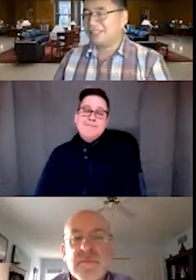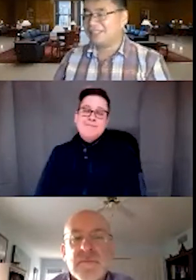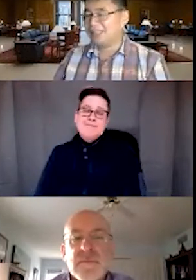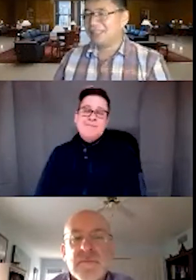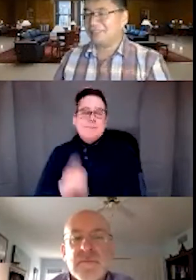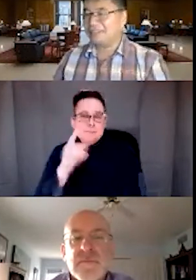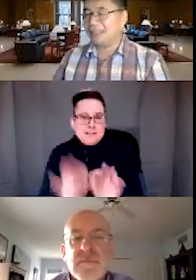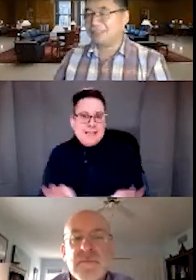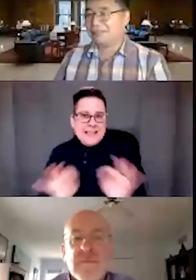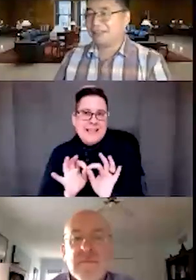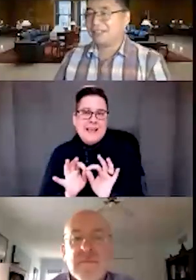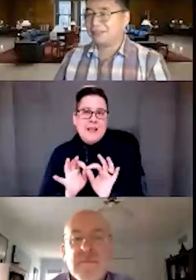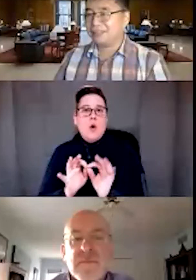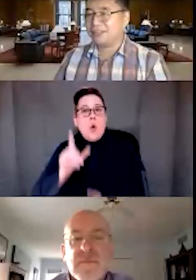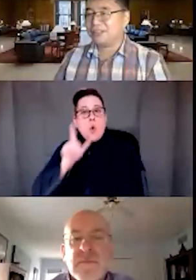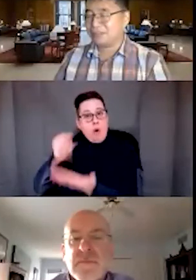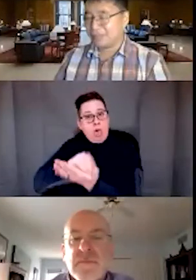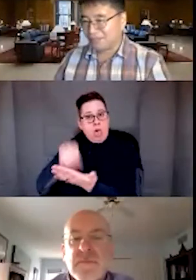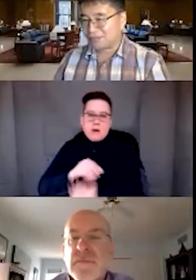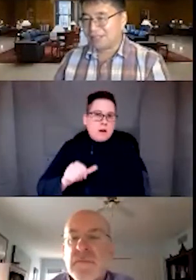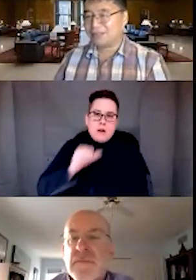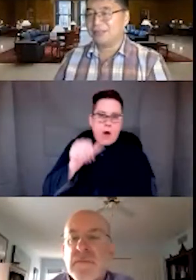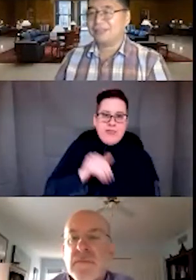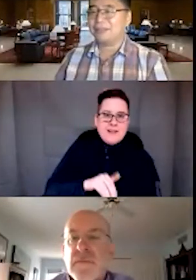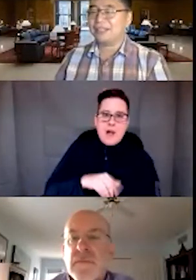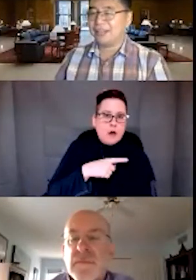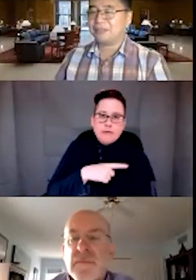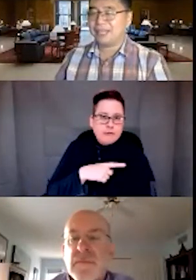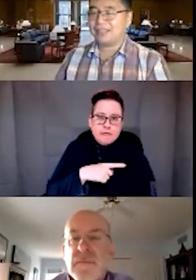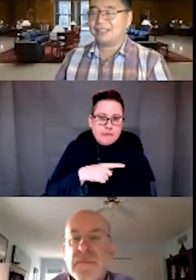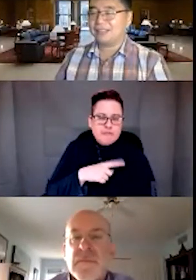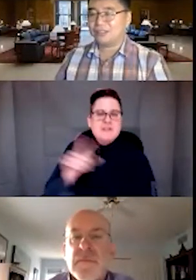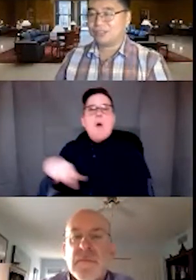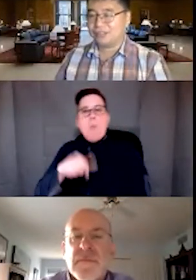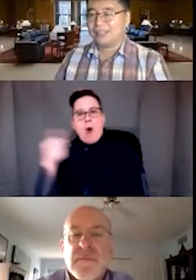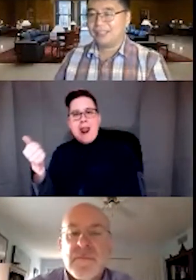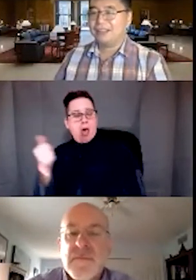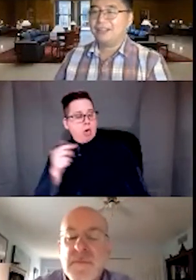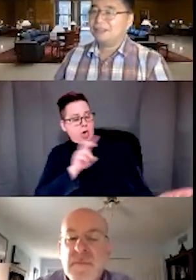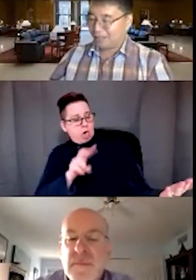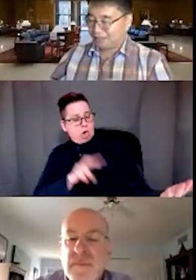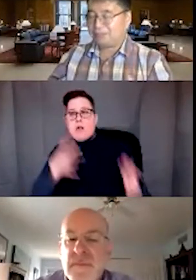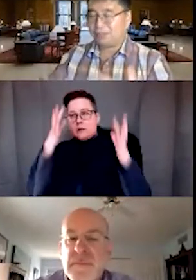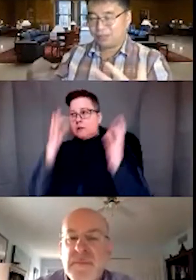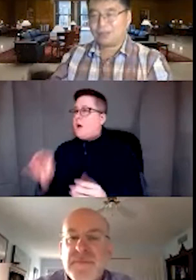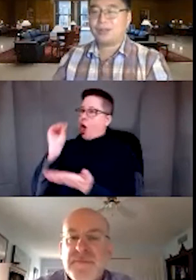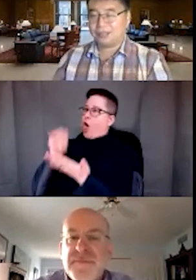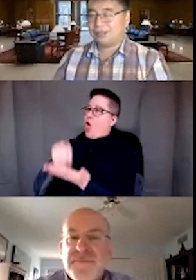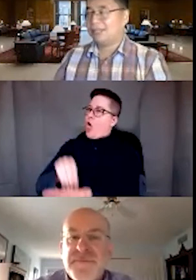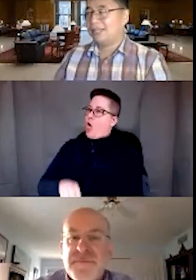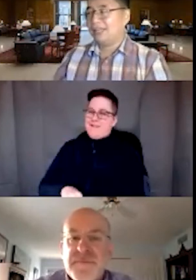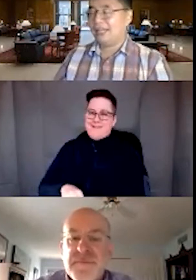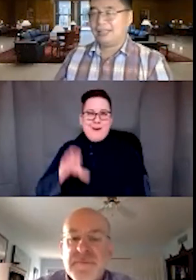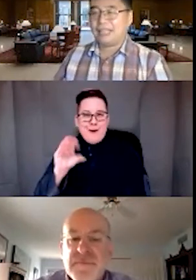key is they're not provided by the clinician themselves, right? So it's somebody else making this decision, particularly the